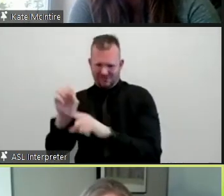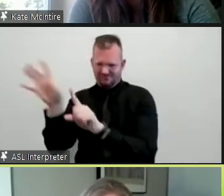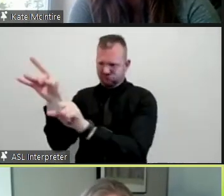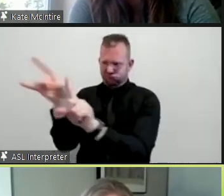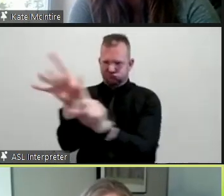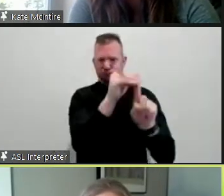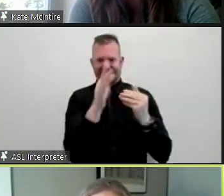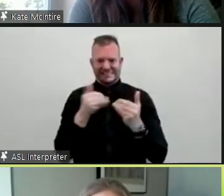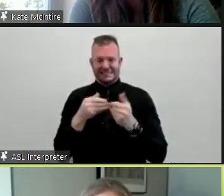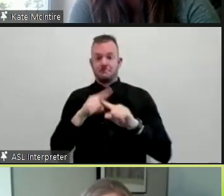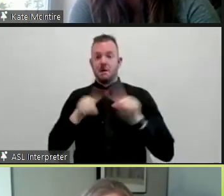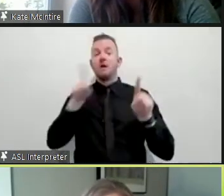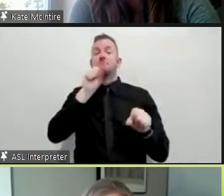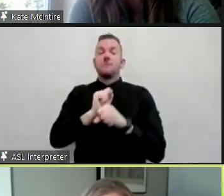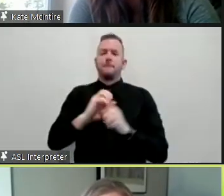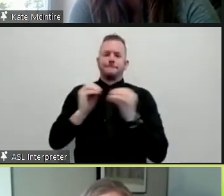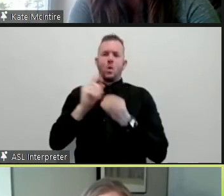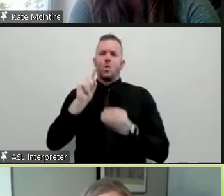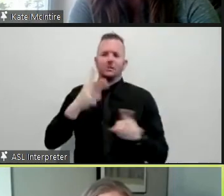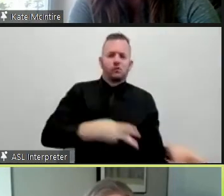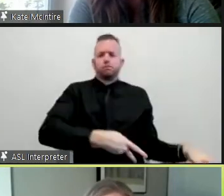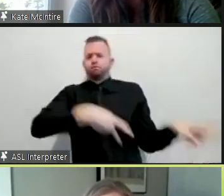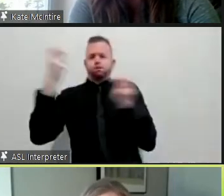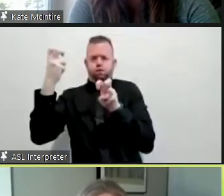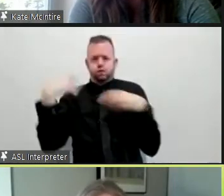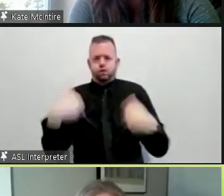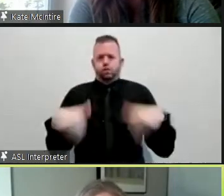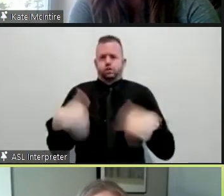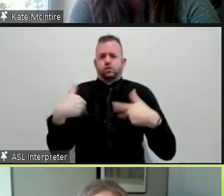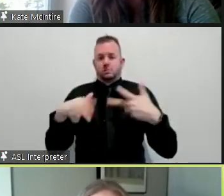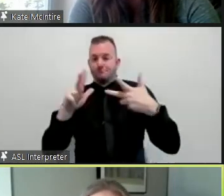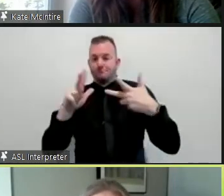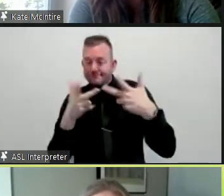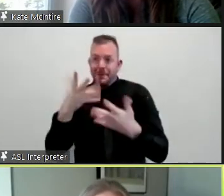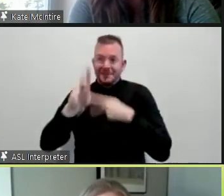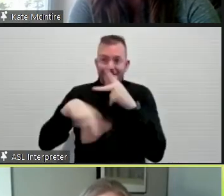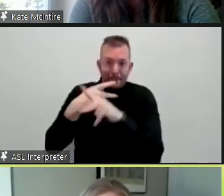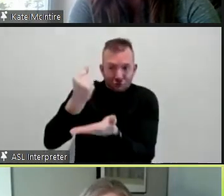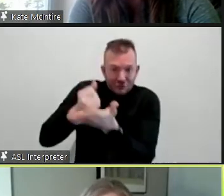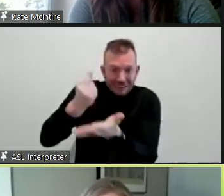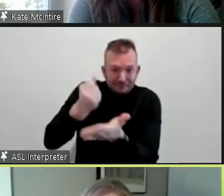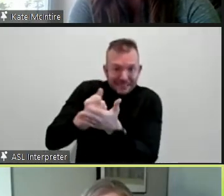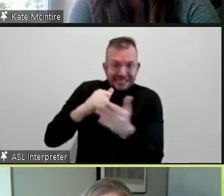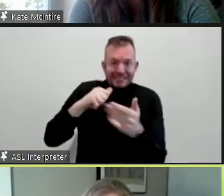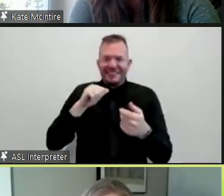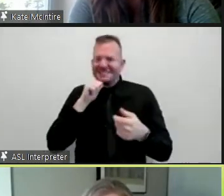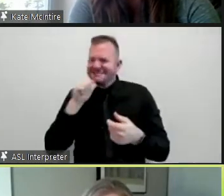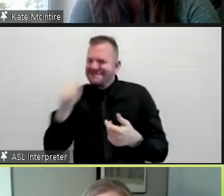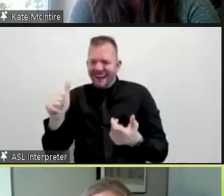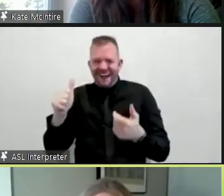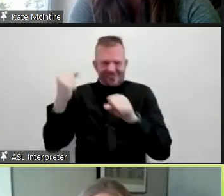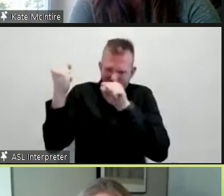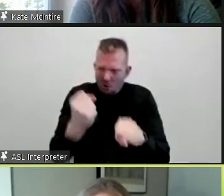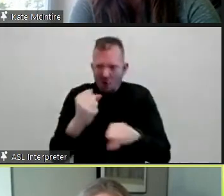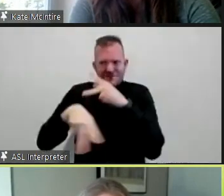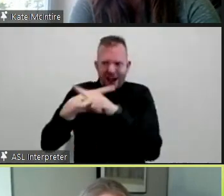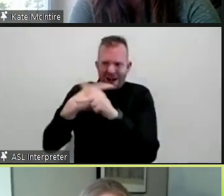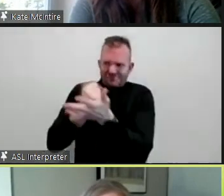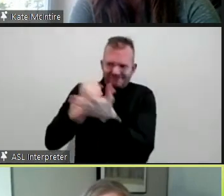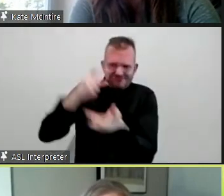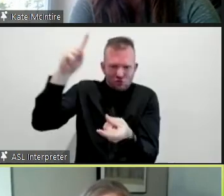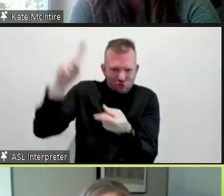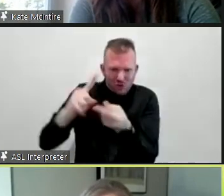severe disease, reduced effectiveness of treatments or vaccine, or that these variants could potentially be harder to detect with current